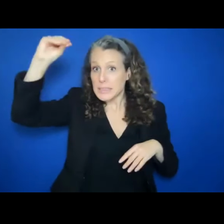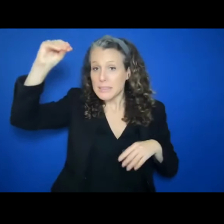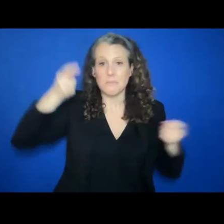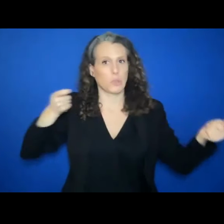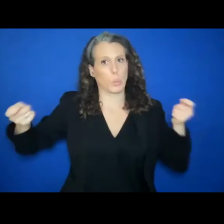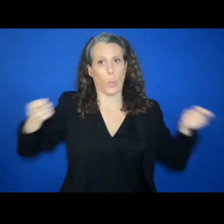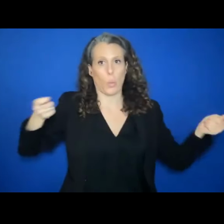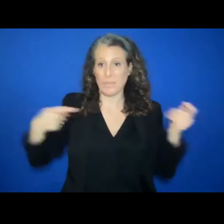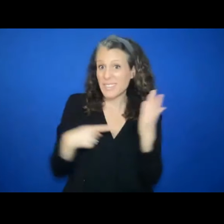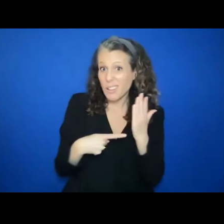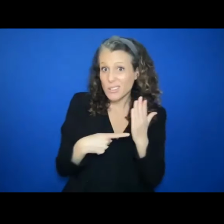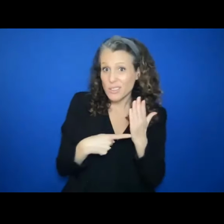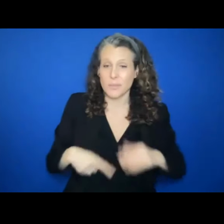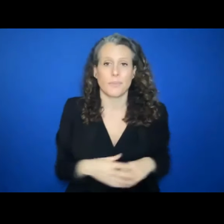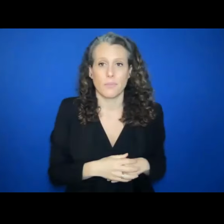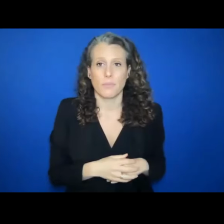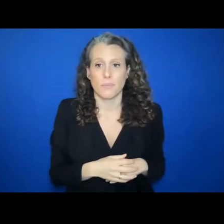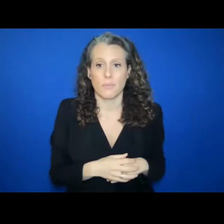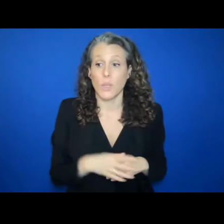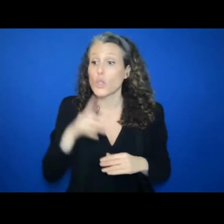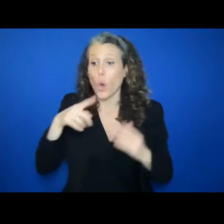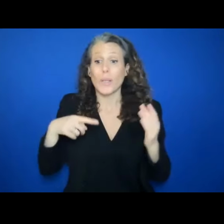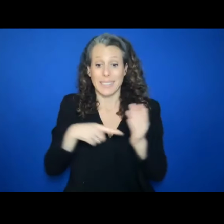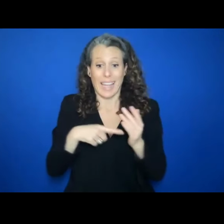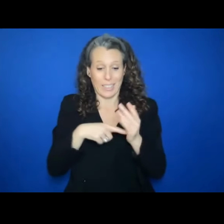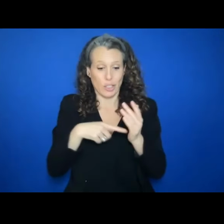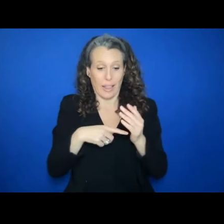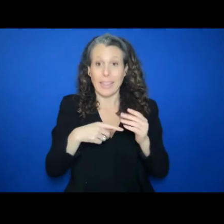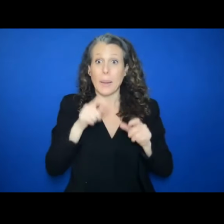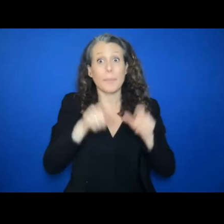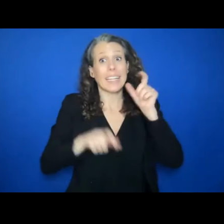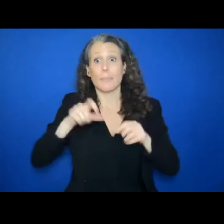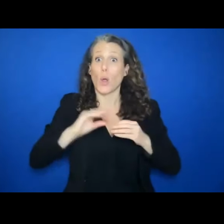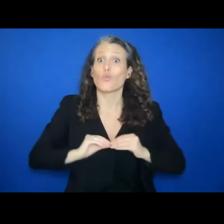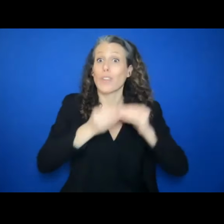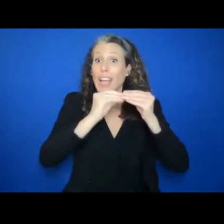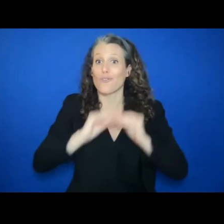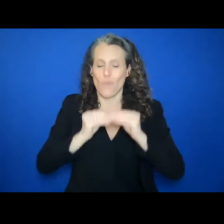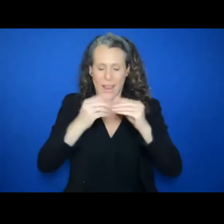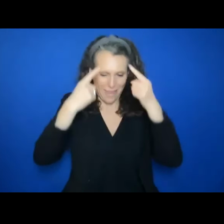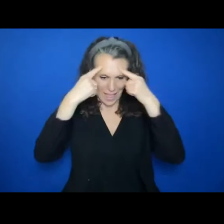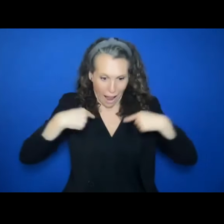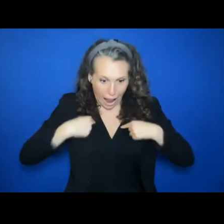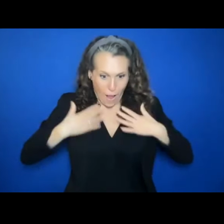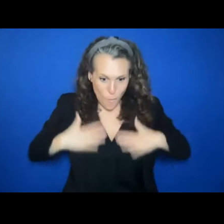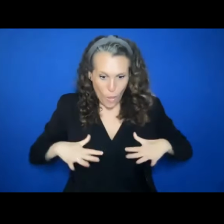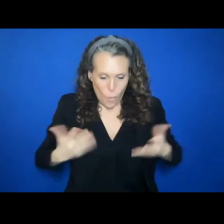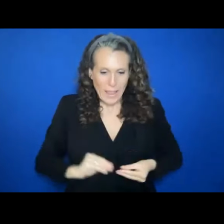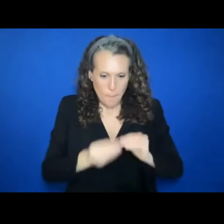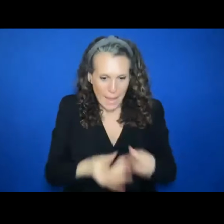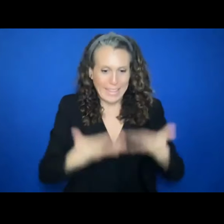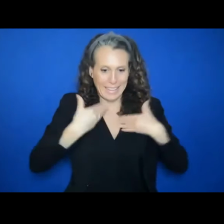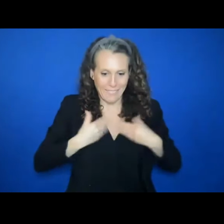means is that it's designed for people who design it for themselves. What we've got to do is look at the gaming